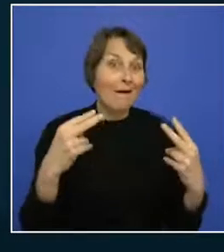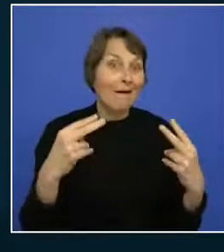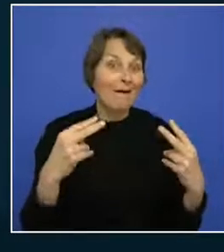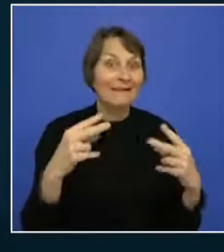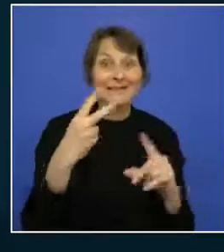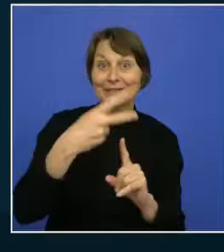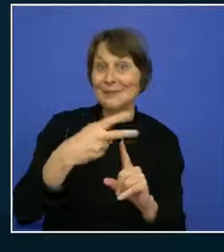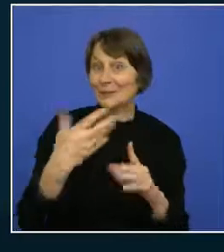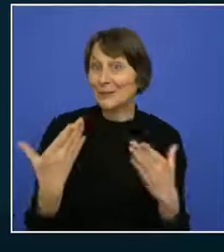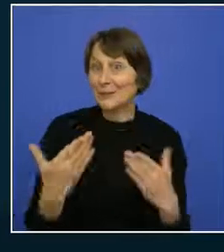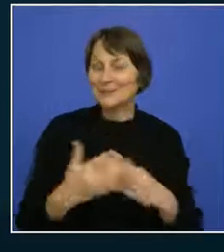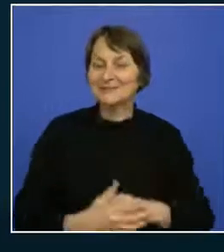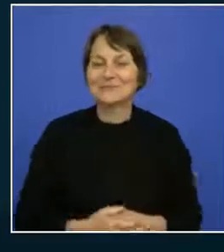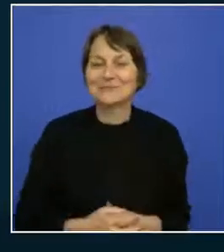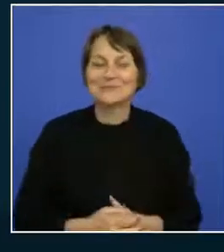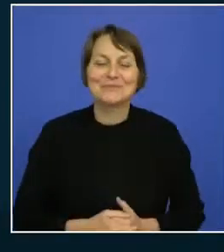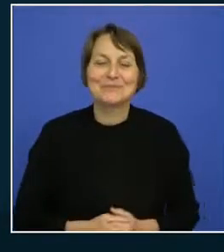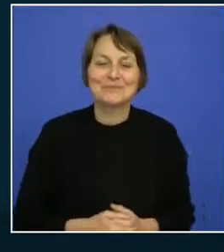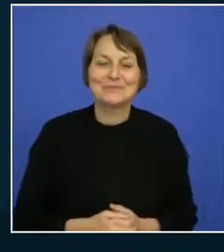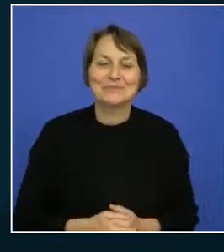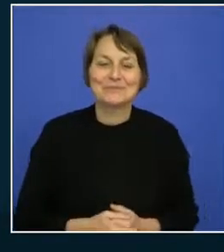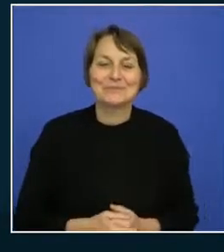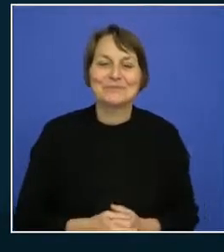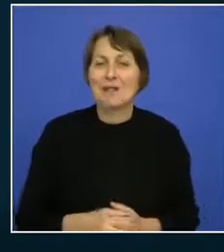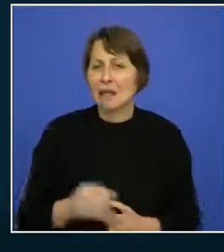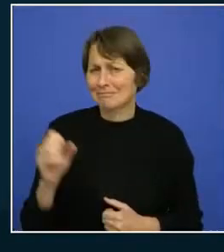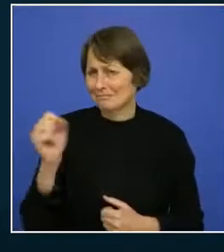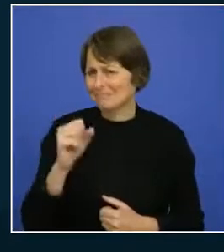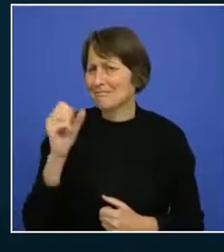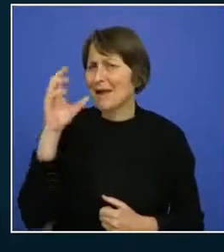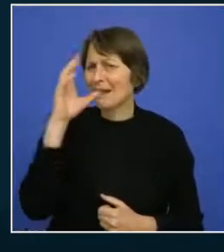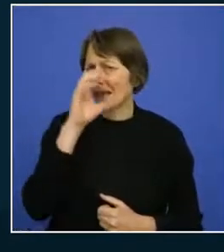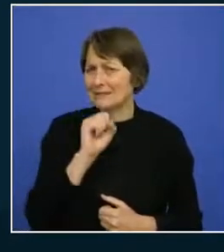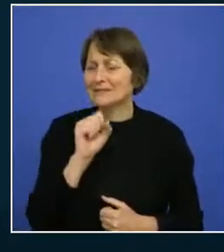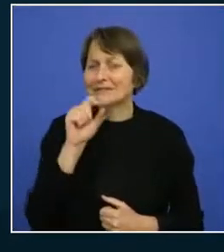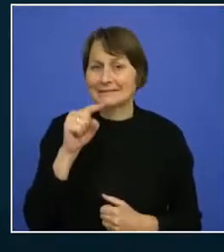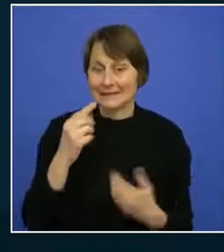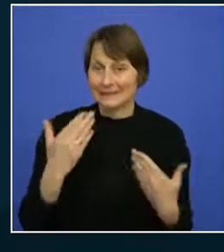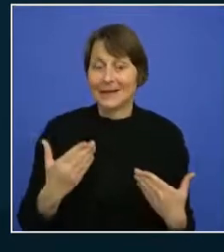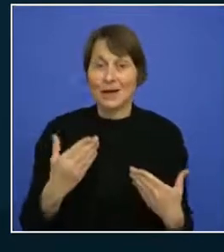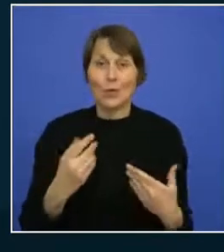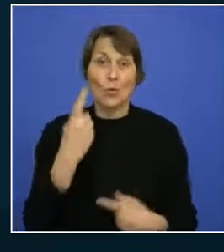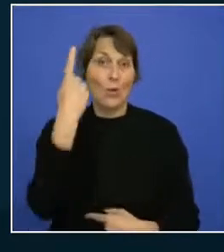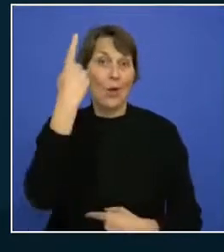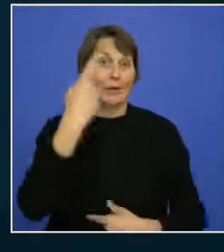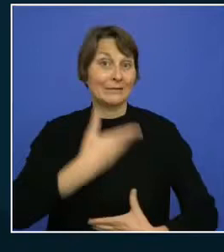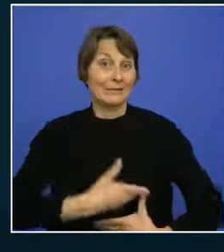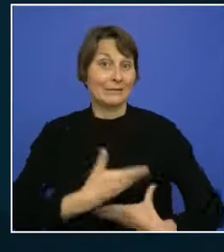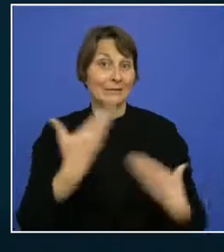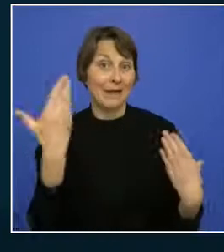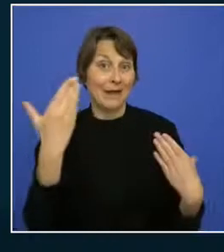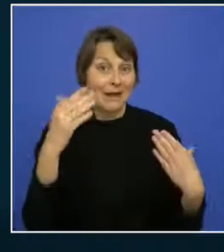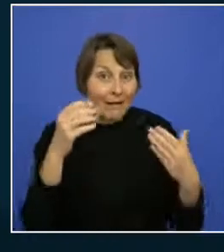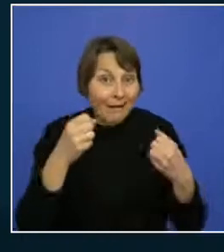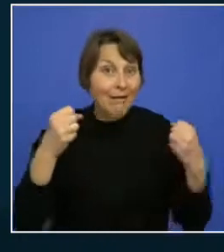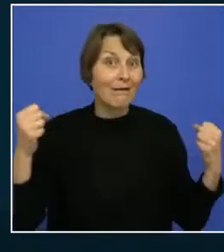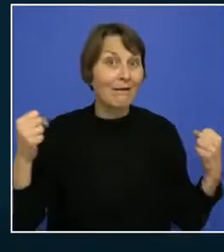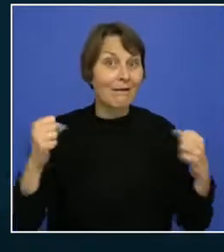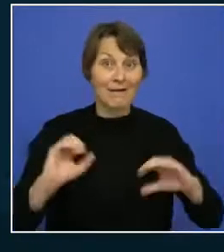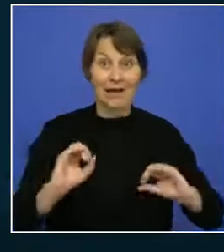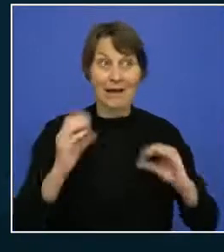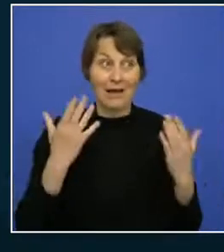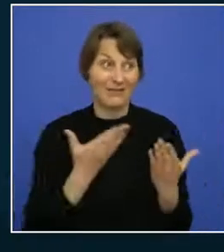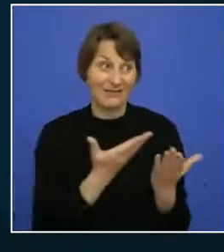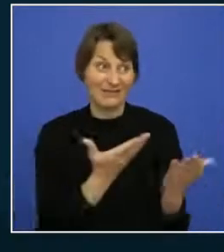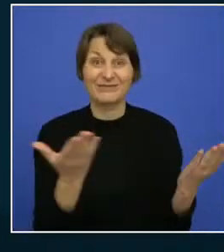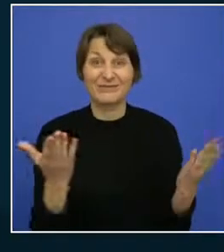yeah, and I guess it is a day in our lives in these times still,